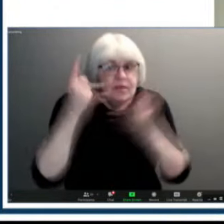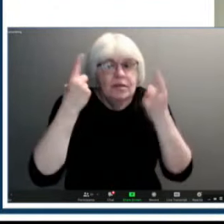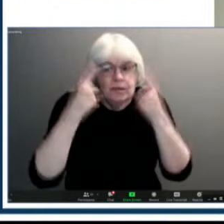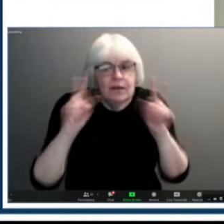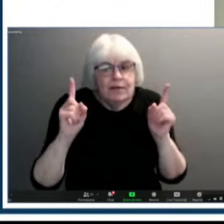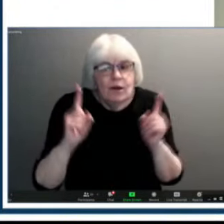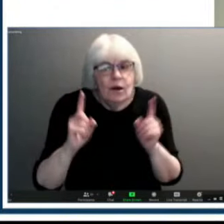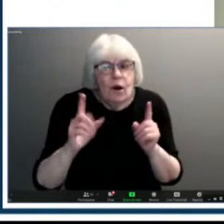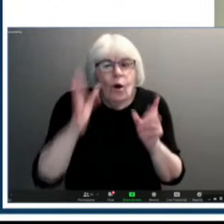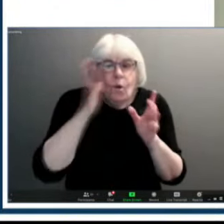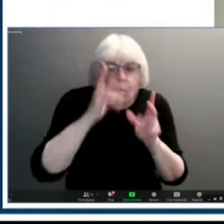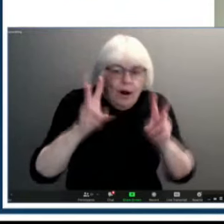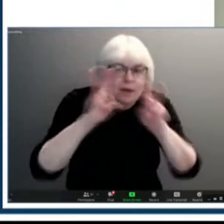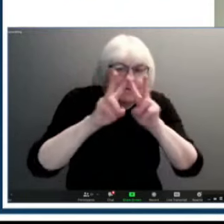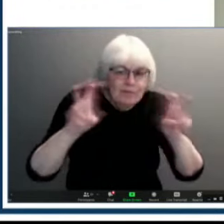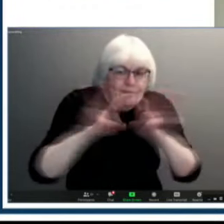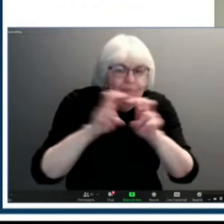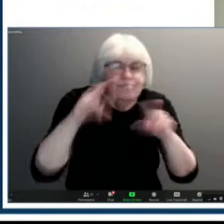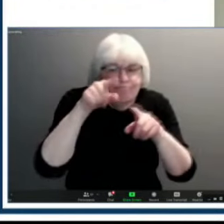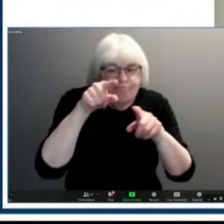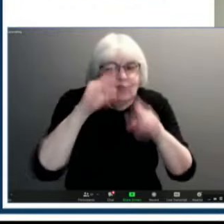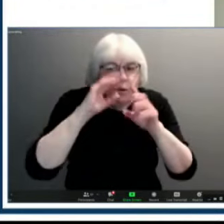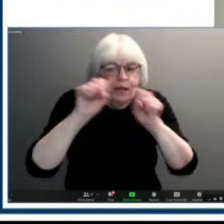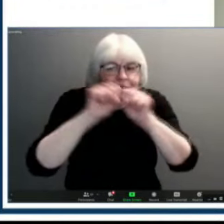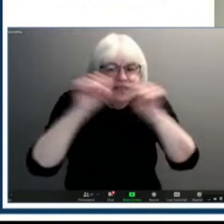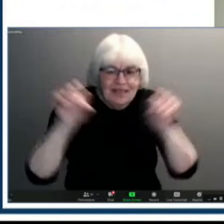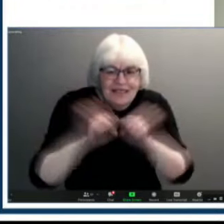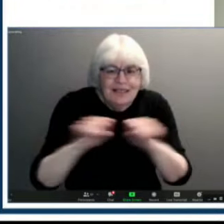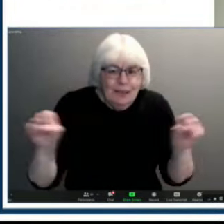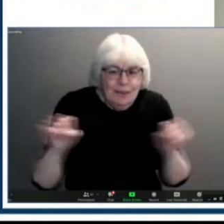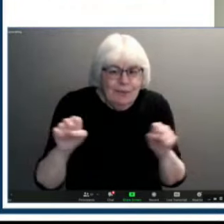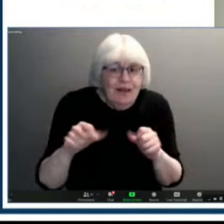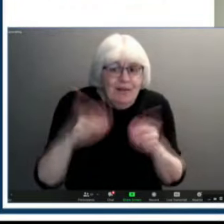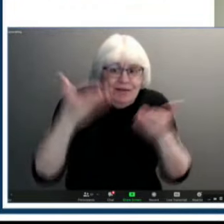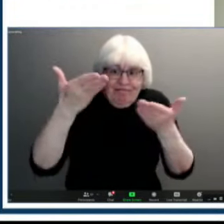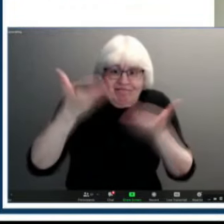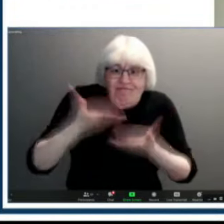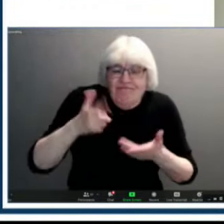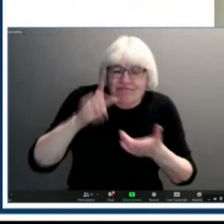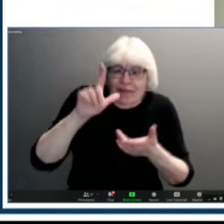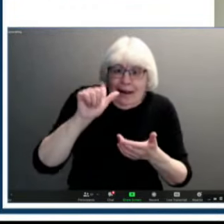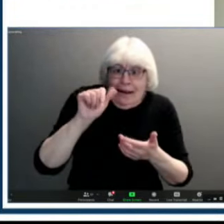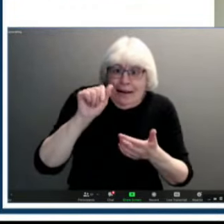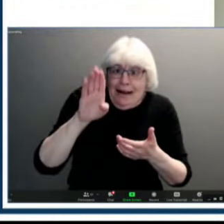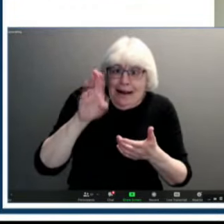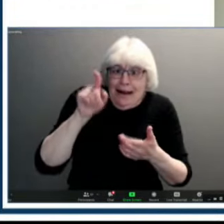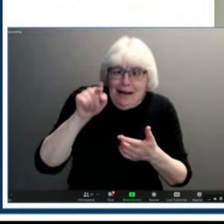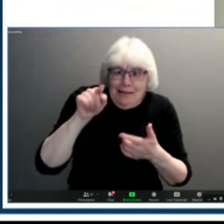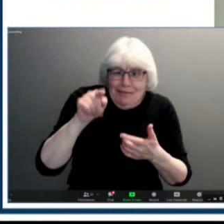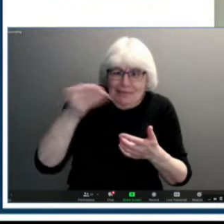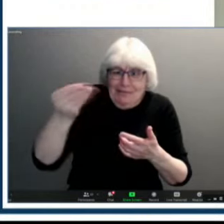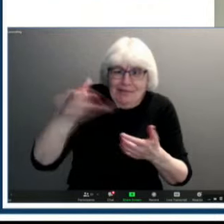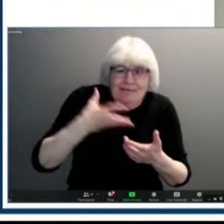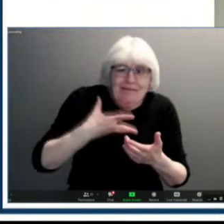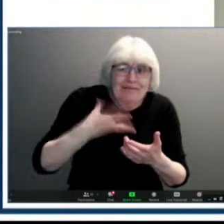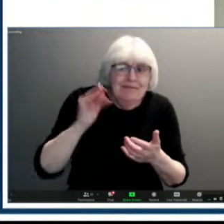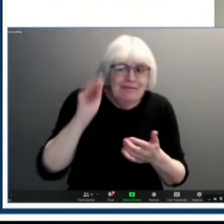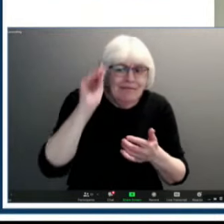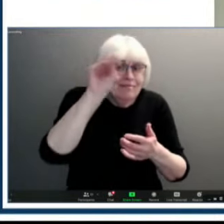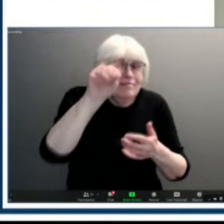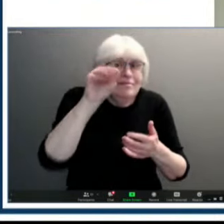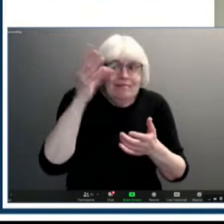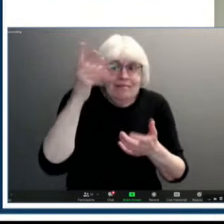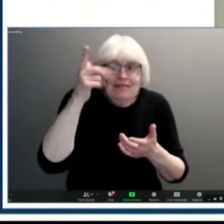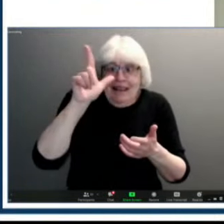now, it's the lab information which is giving us the bare bones, as well as we're looking at carefully what